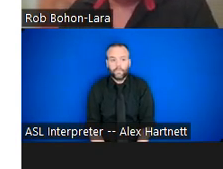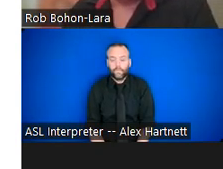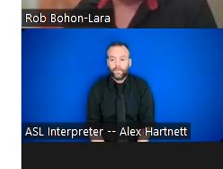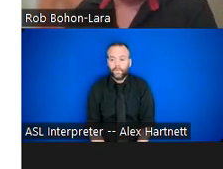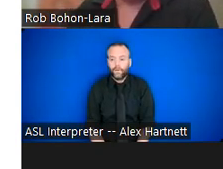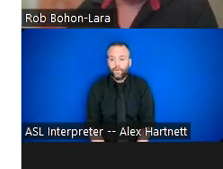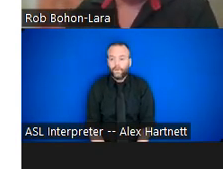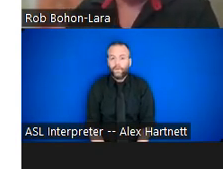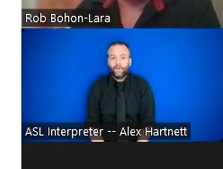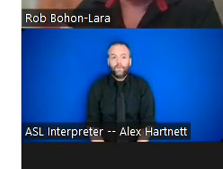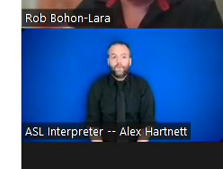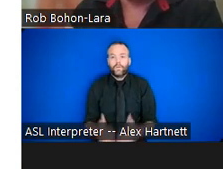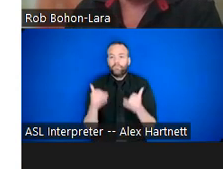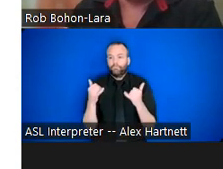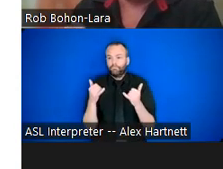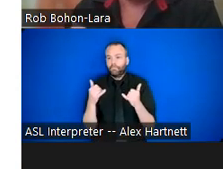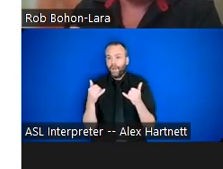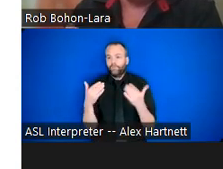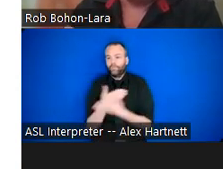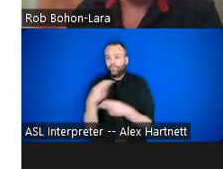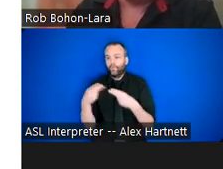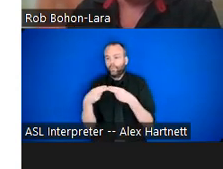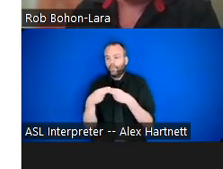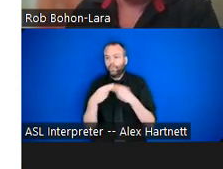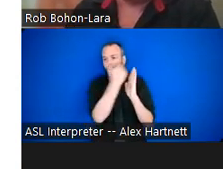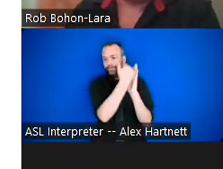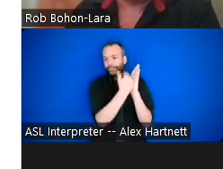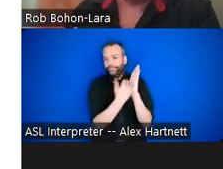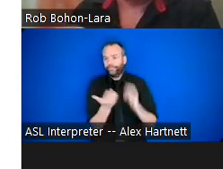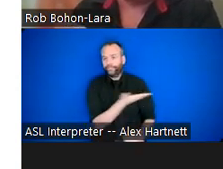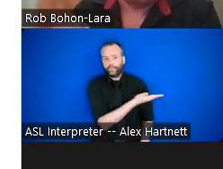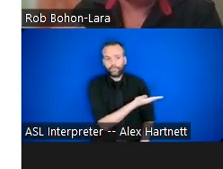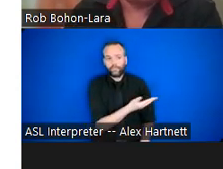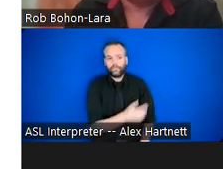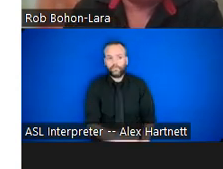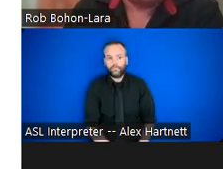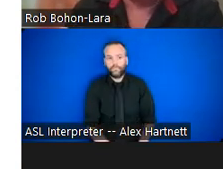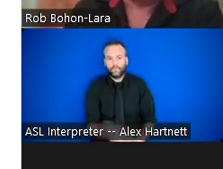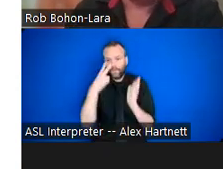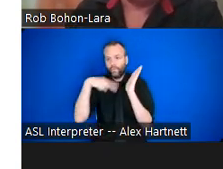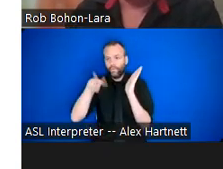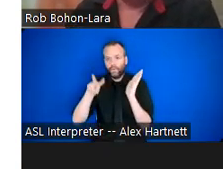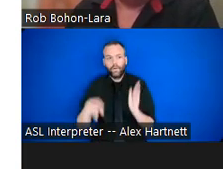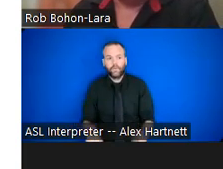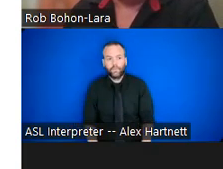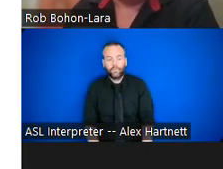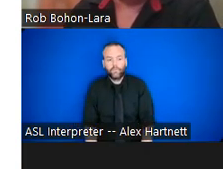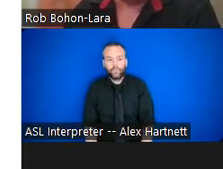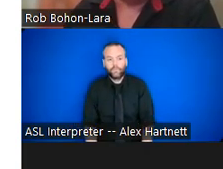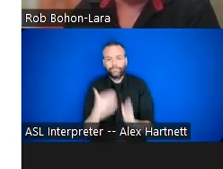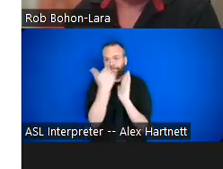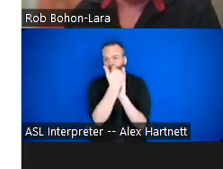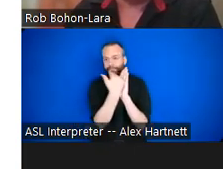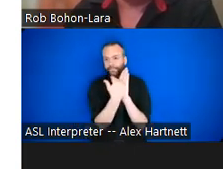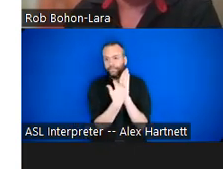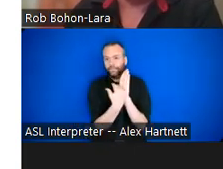So now we have disparities for youth, LGBTQ youth. 52% of LGBT youth have been bullied.